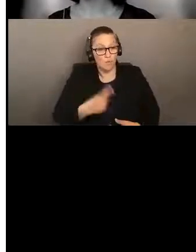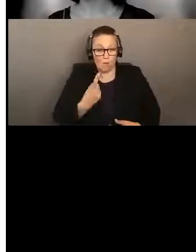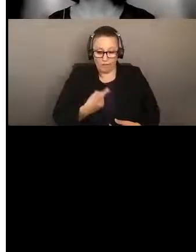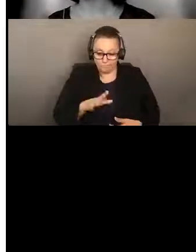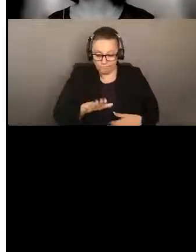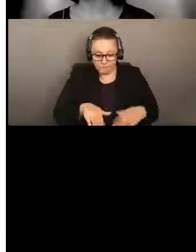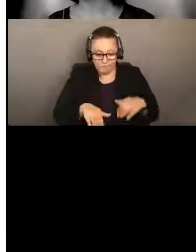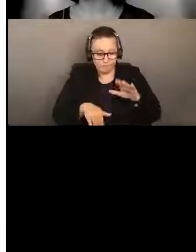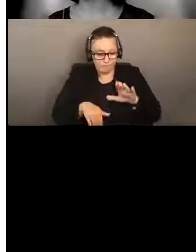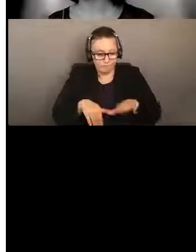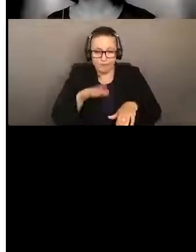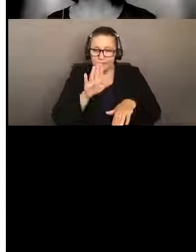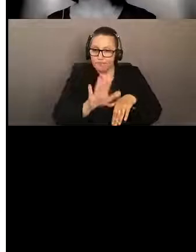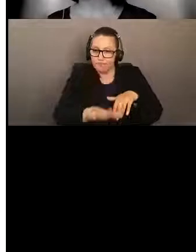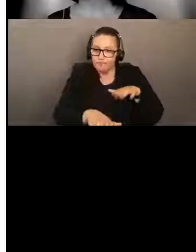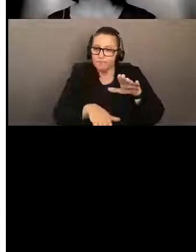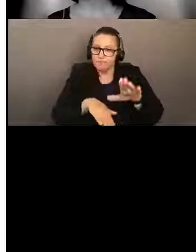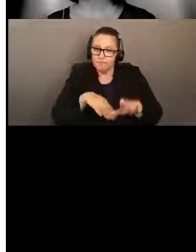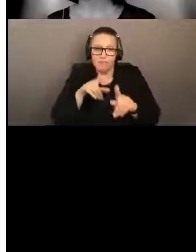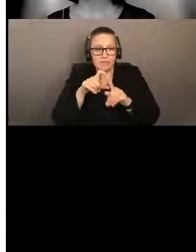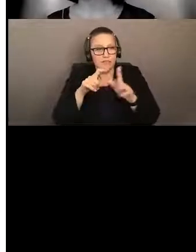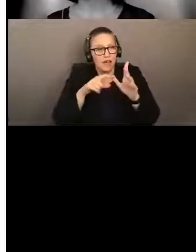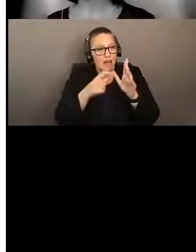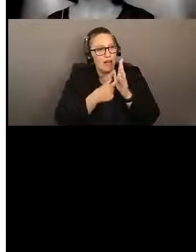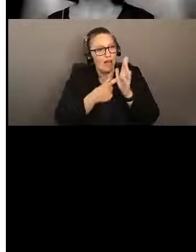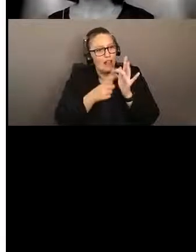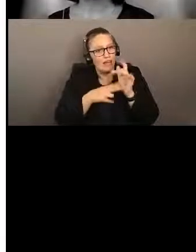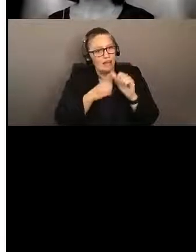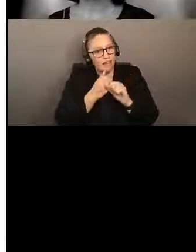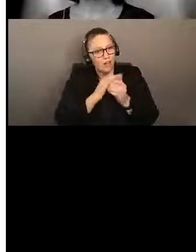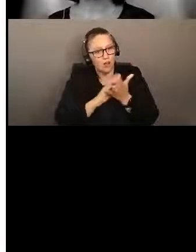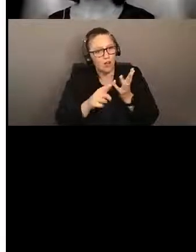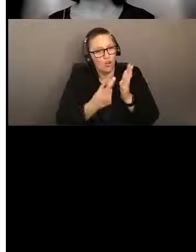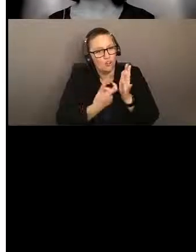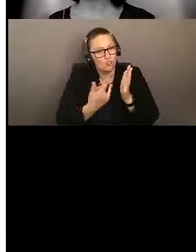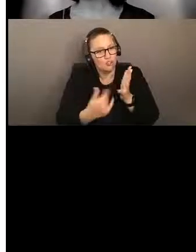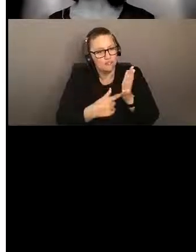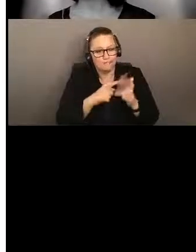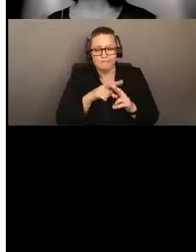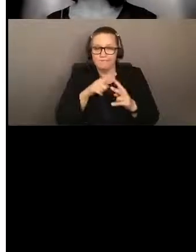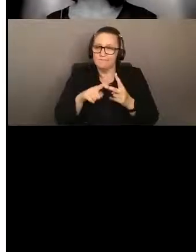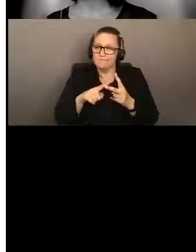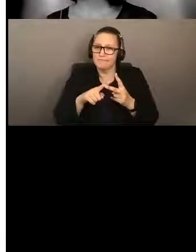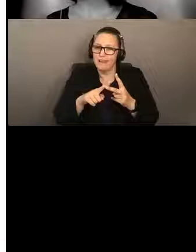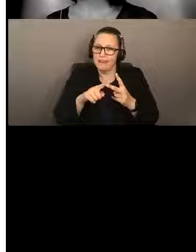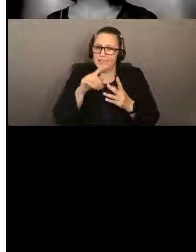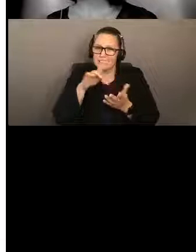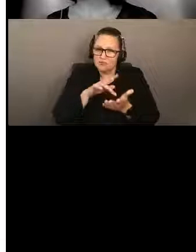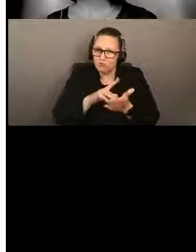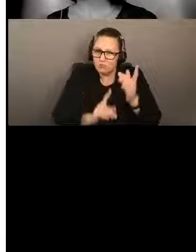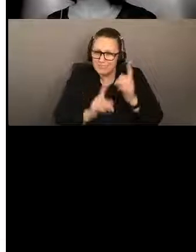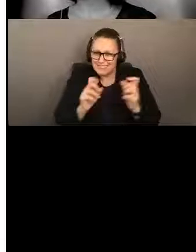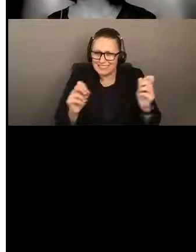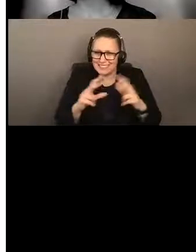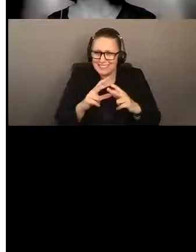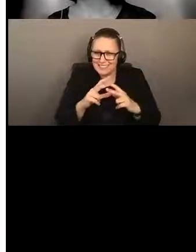his way from Darlinghurst through central Sydney to Martin Place and finally Circular Quay. The work conveys the